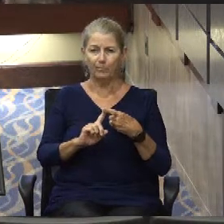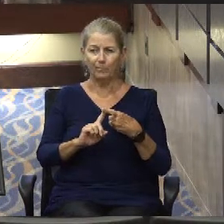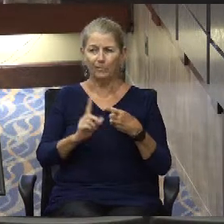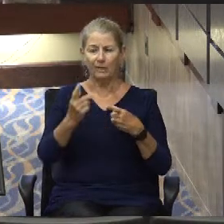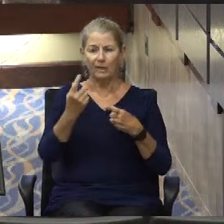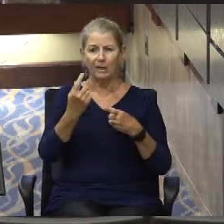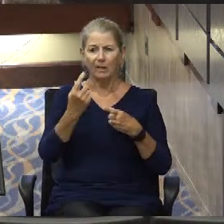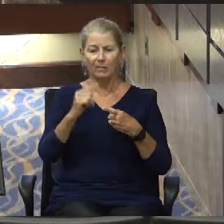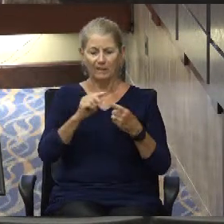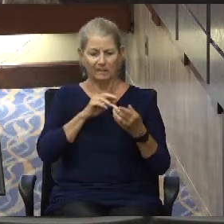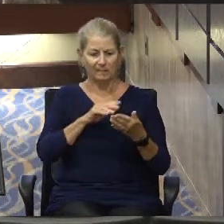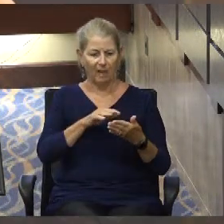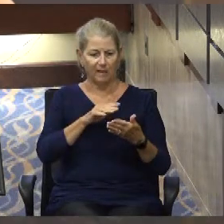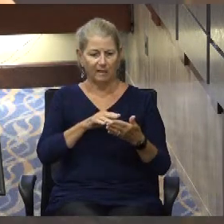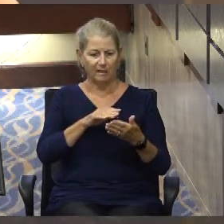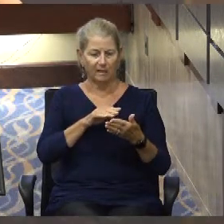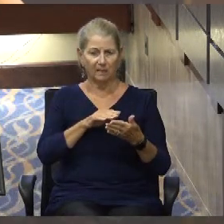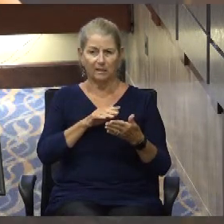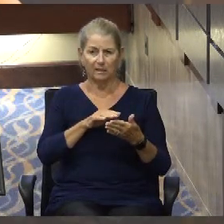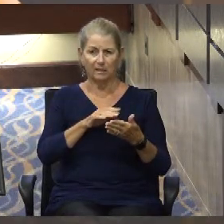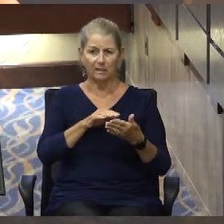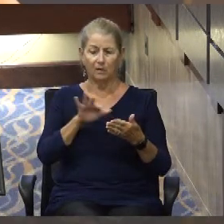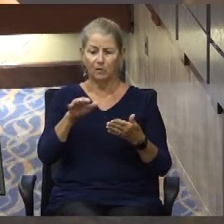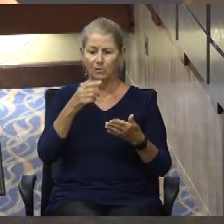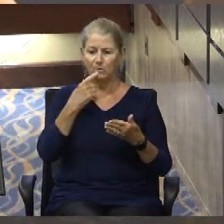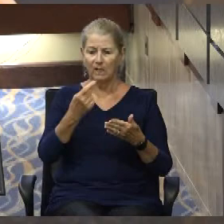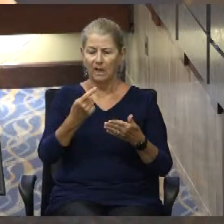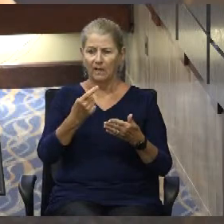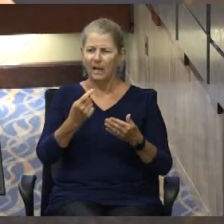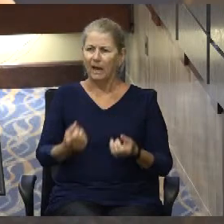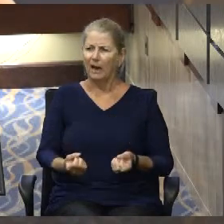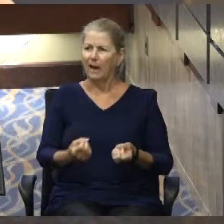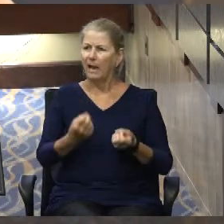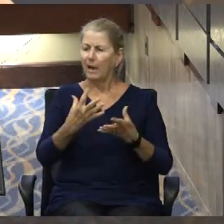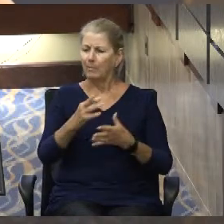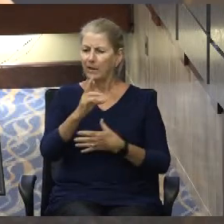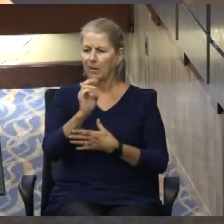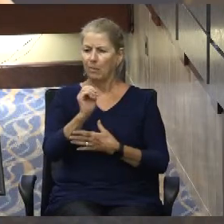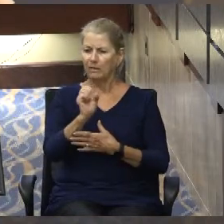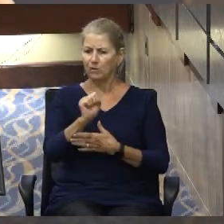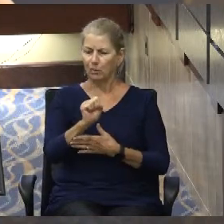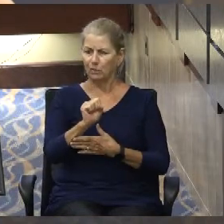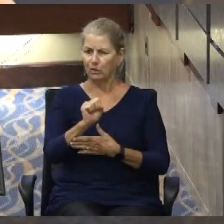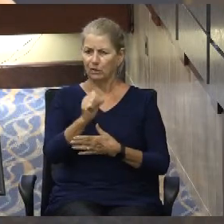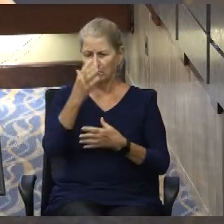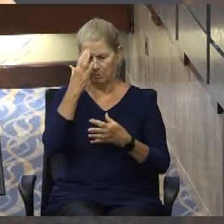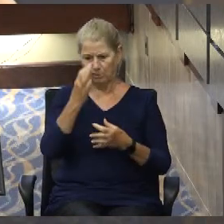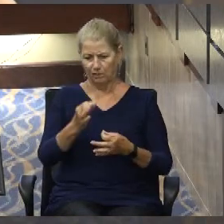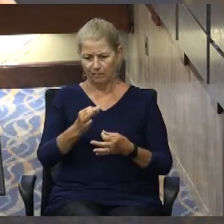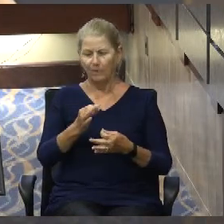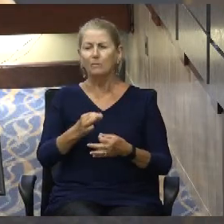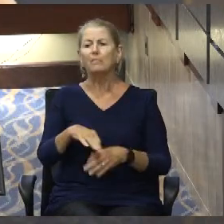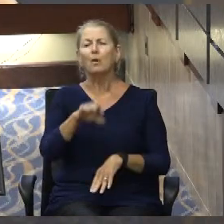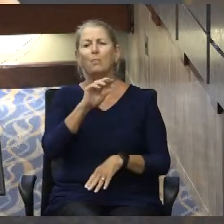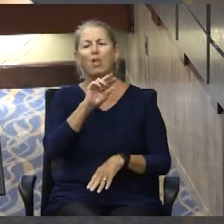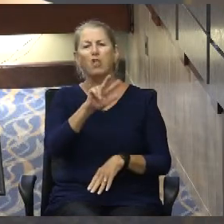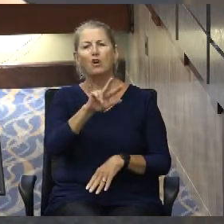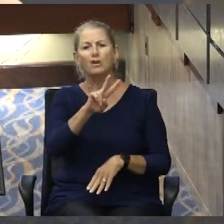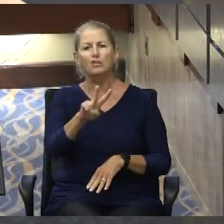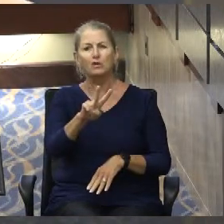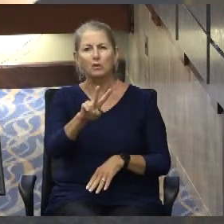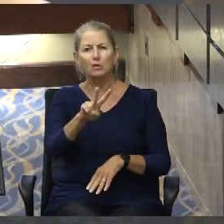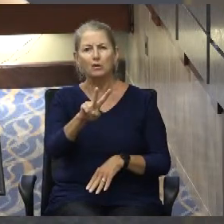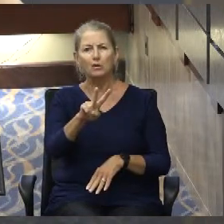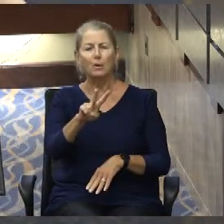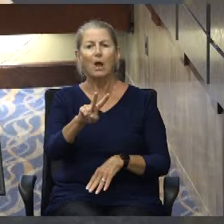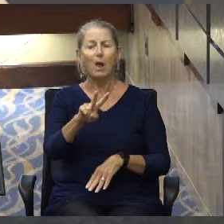the study. And you said there was how many residential participants? There were 32 residents who participated in